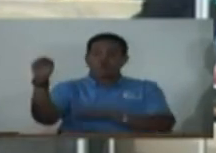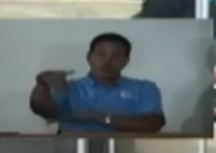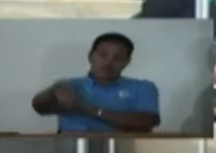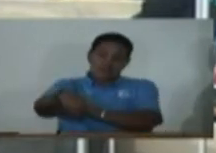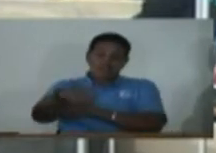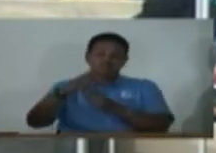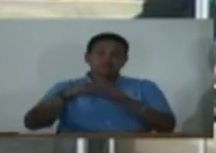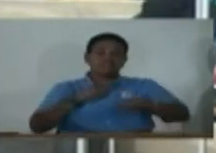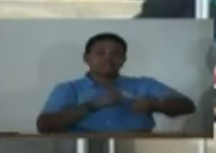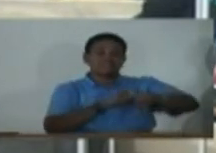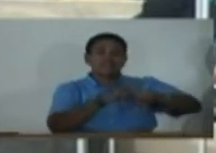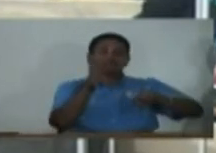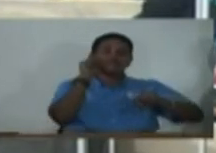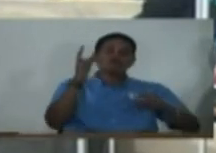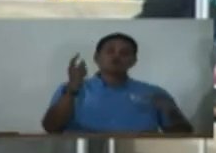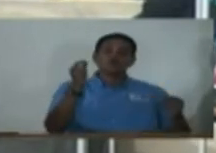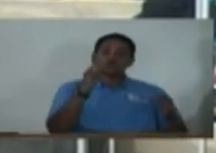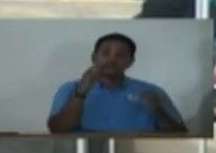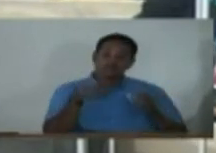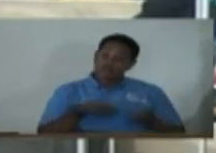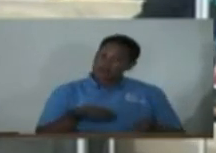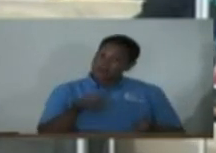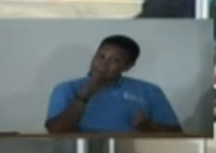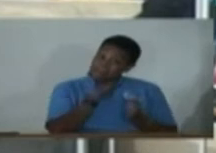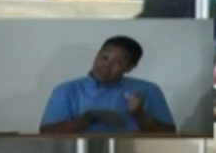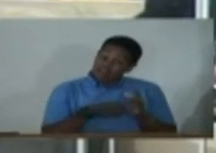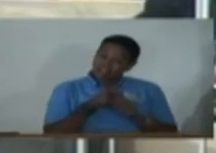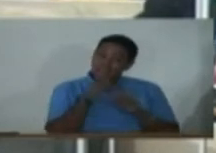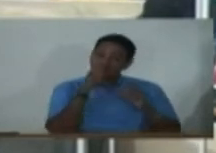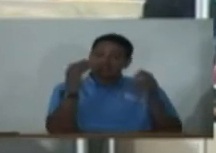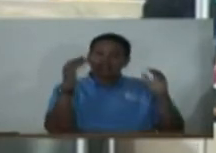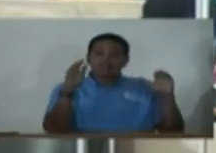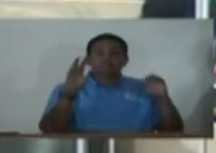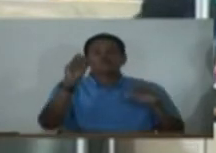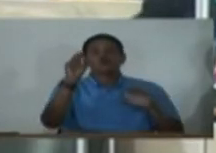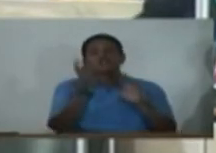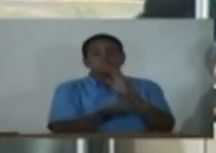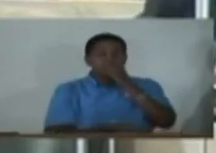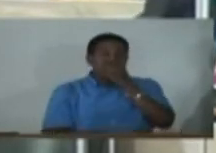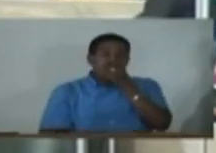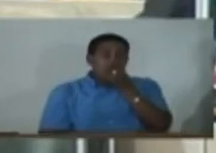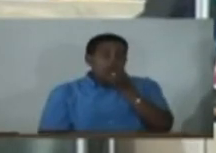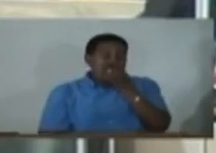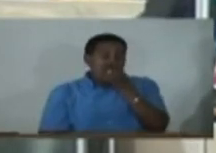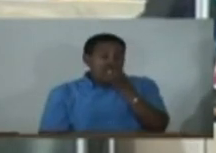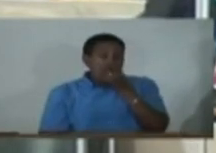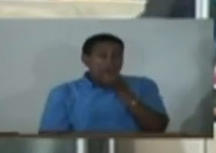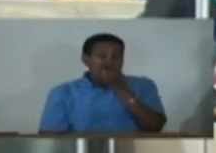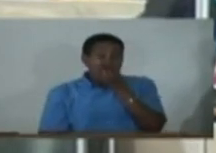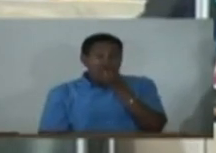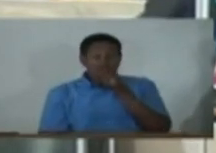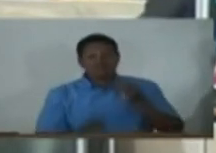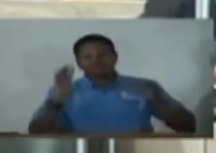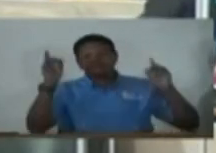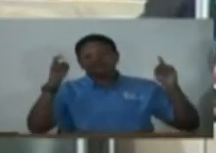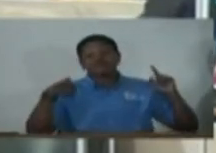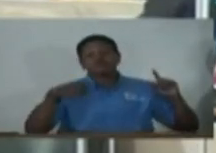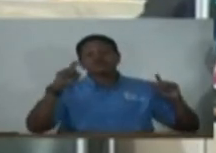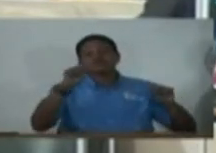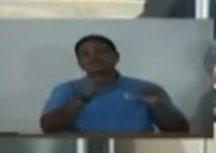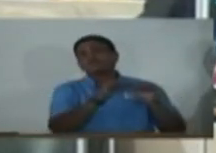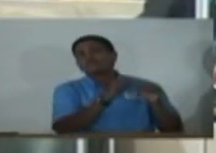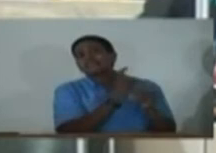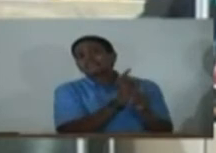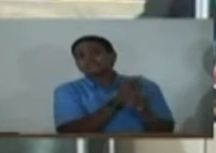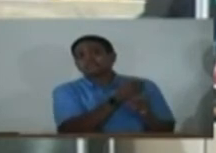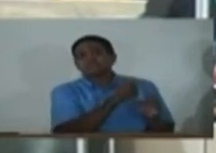the time for conducting the burial is limited to 30 minutes. Madam Speaker, we have had to maintain